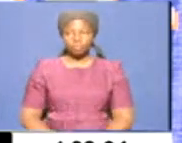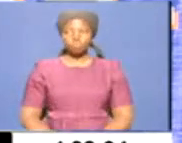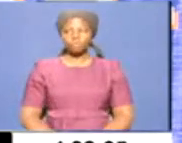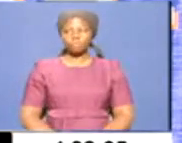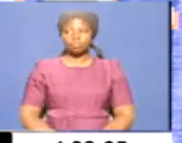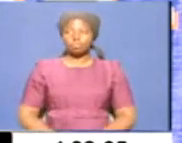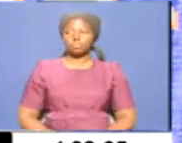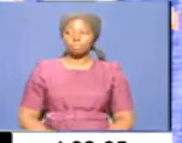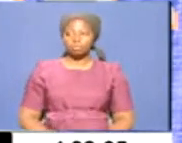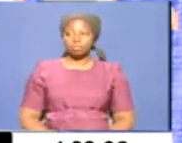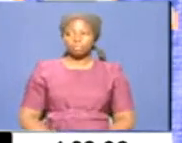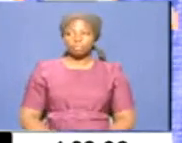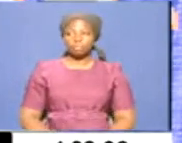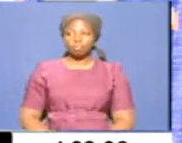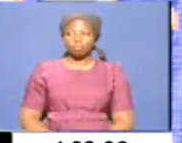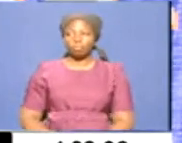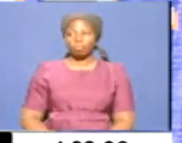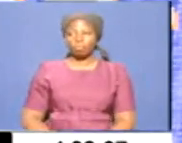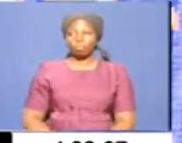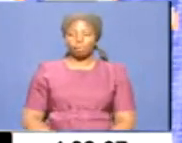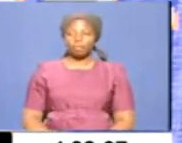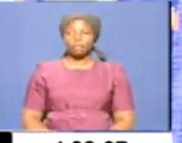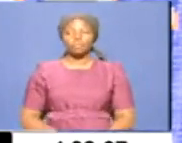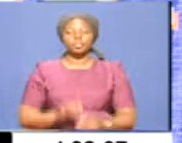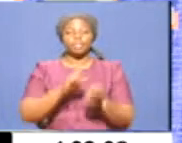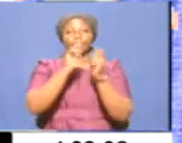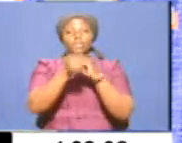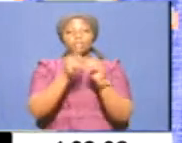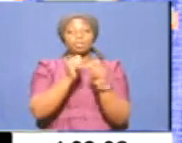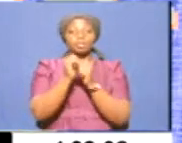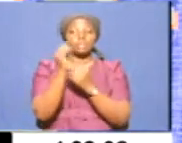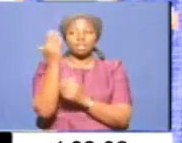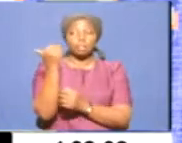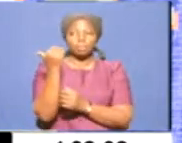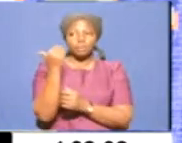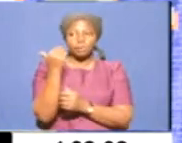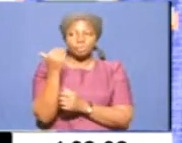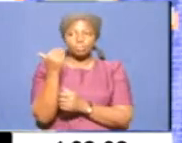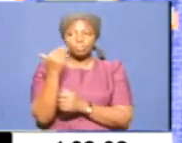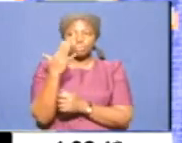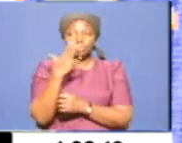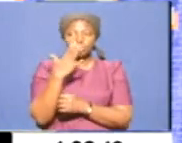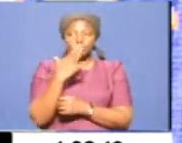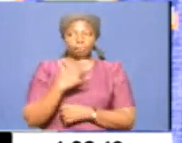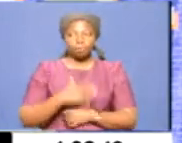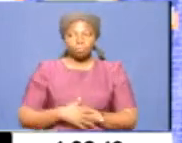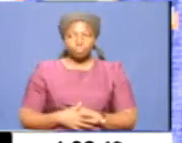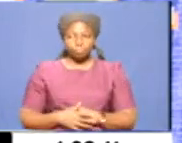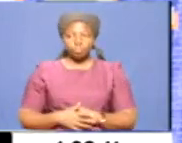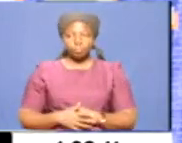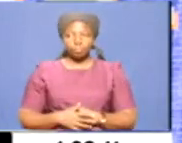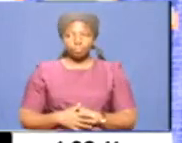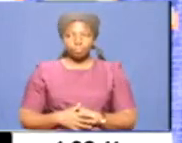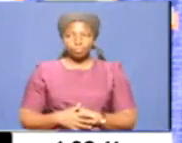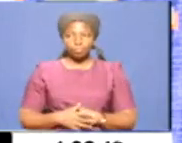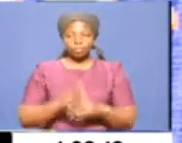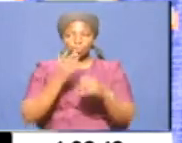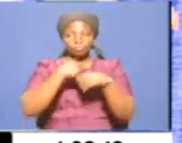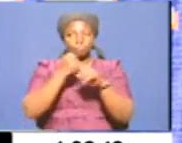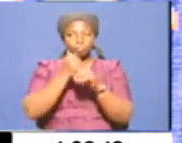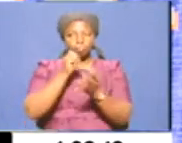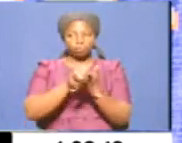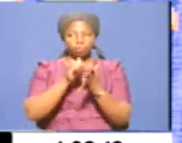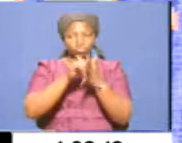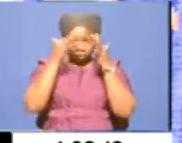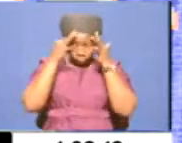part of that change that is coming. Our NEC passed that resolution that